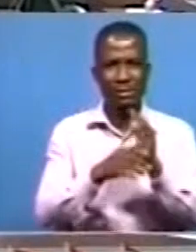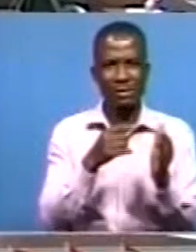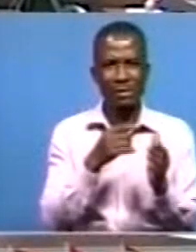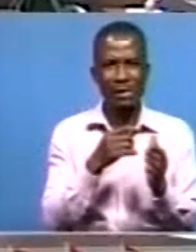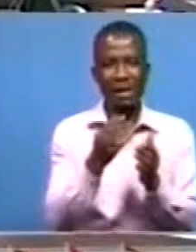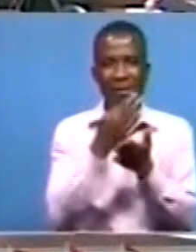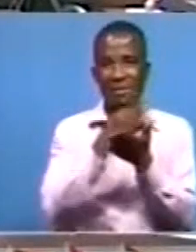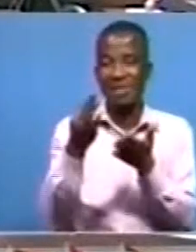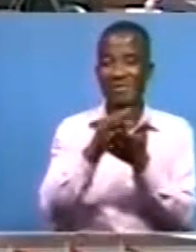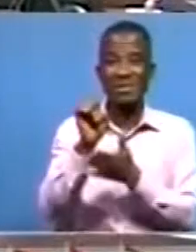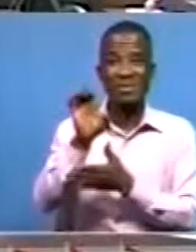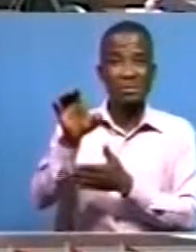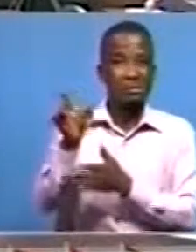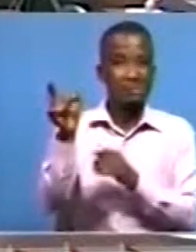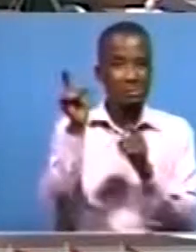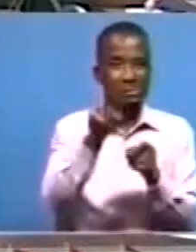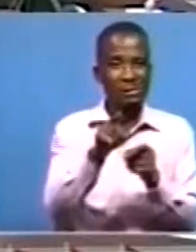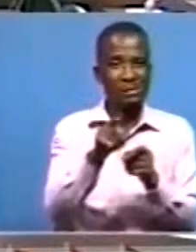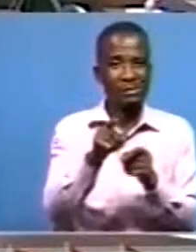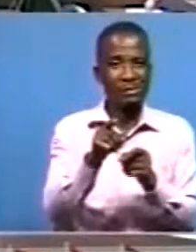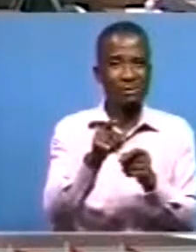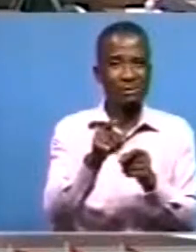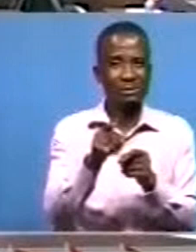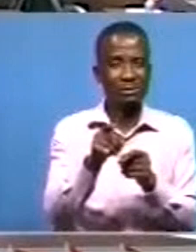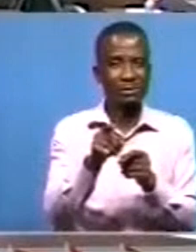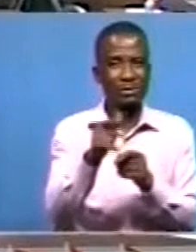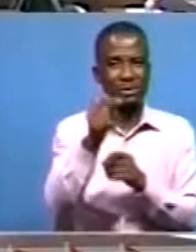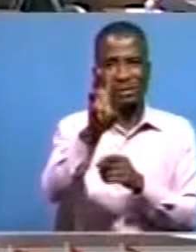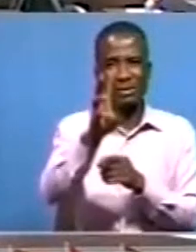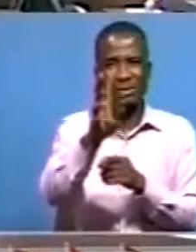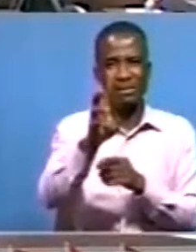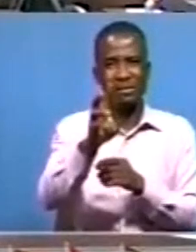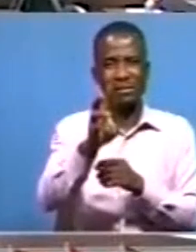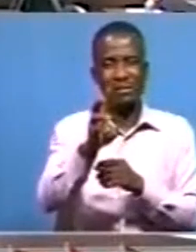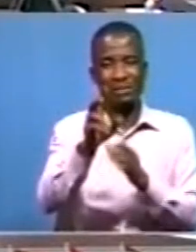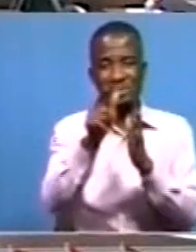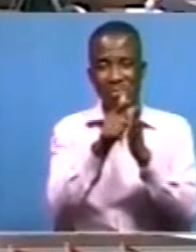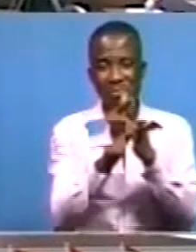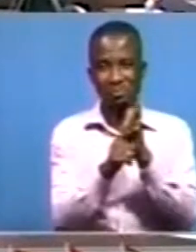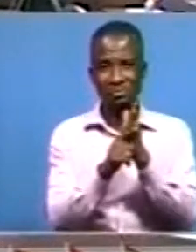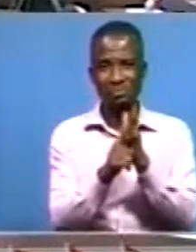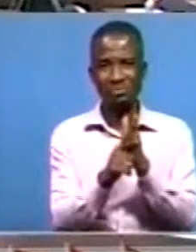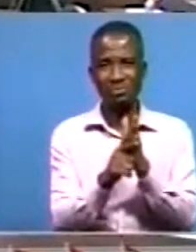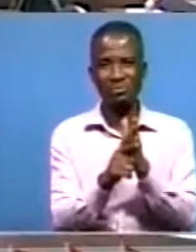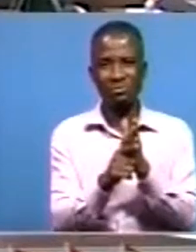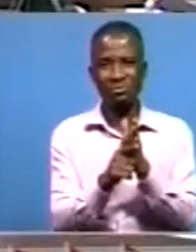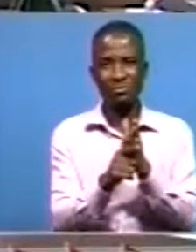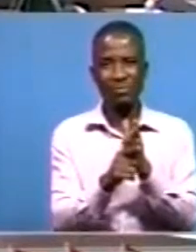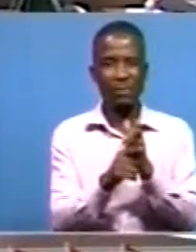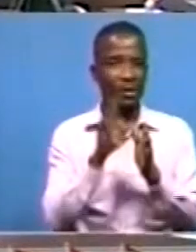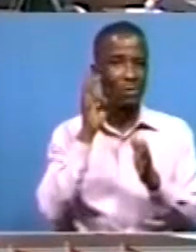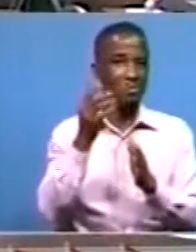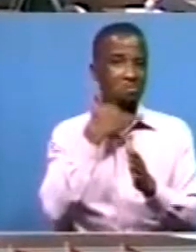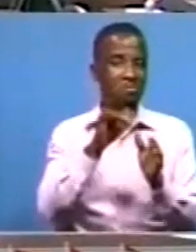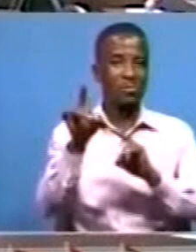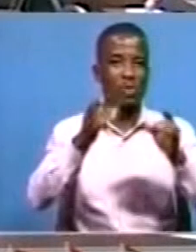this failure to properly construe Section 26 of NRCD 323 is a fundamental